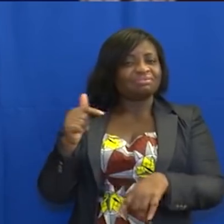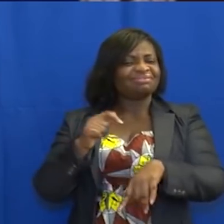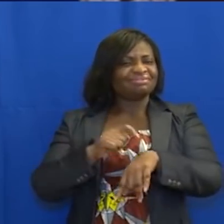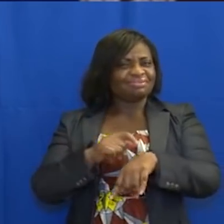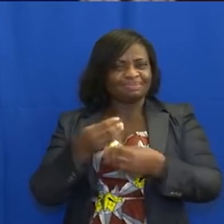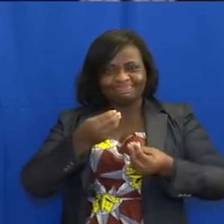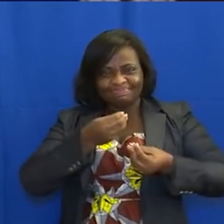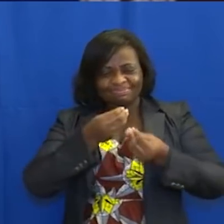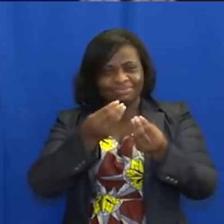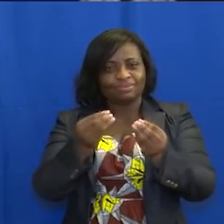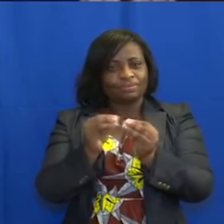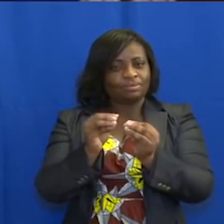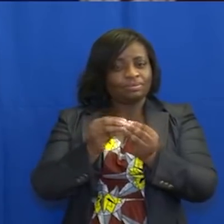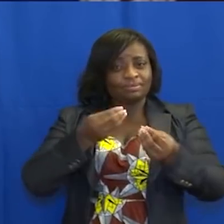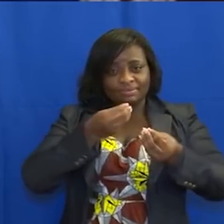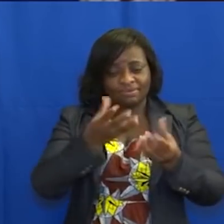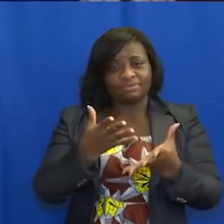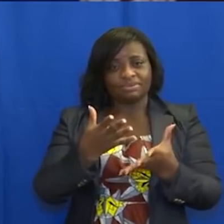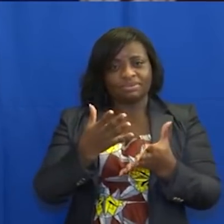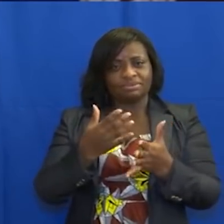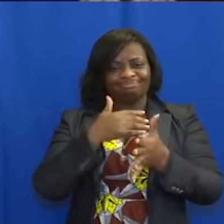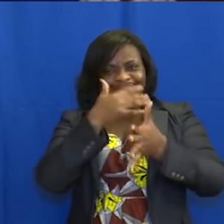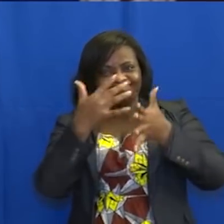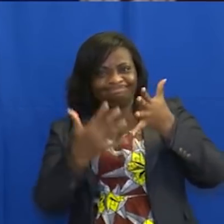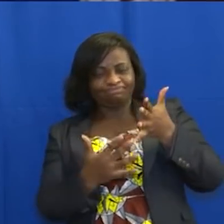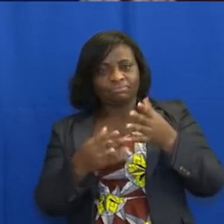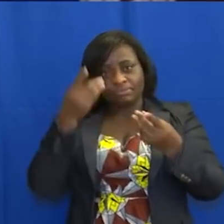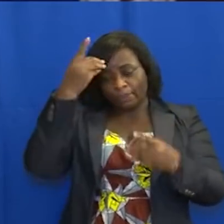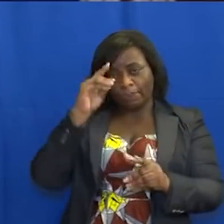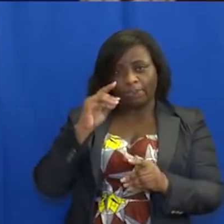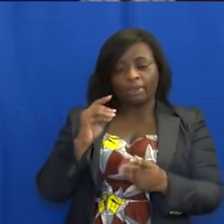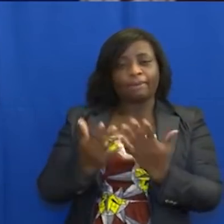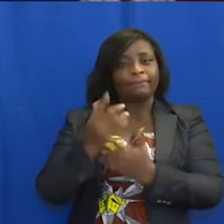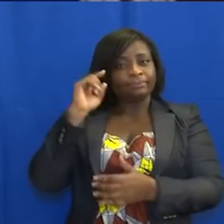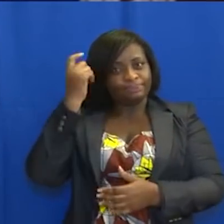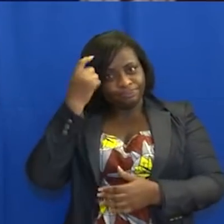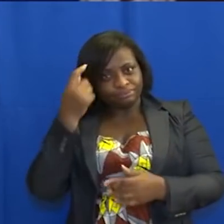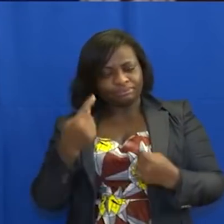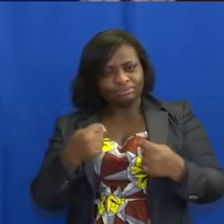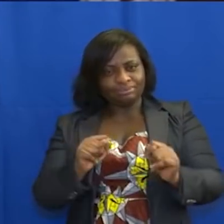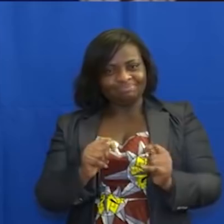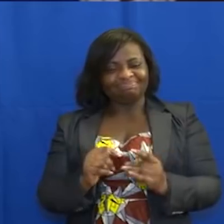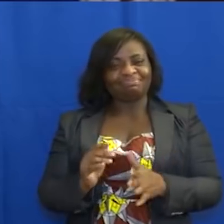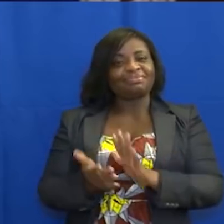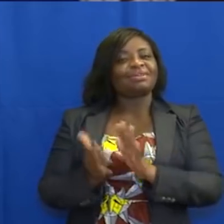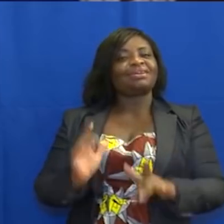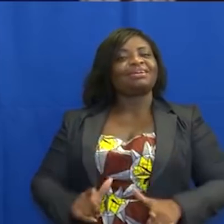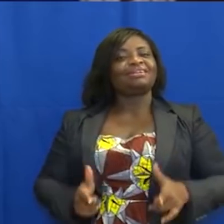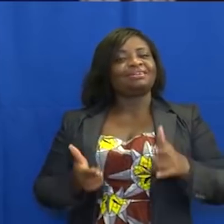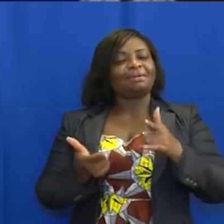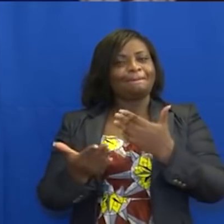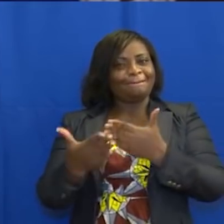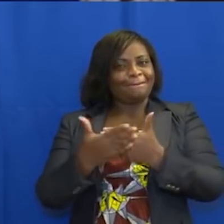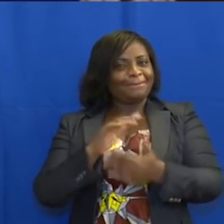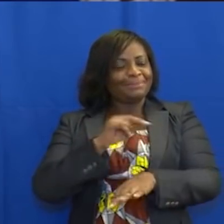to provide you with further updates on the decisions taken by government to try and bring our lives safely back